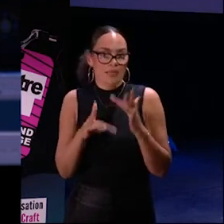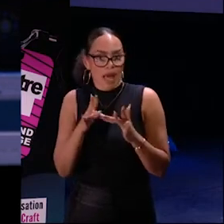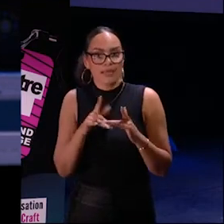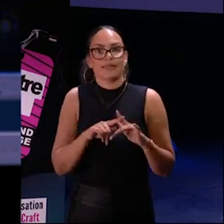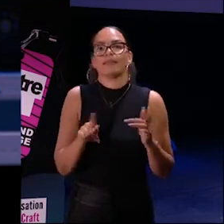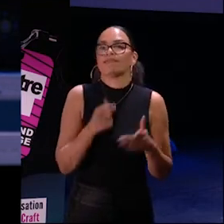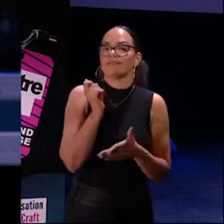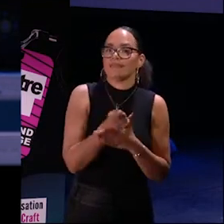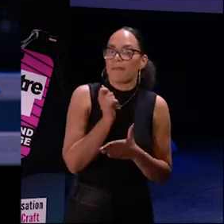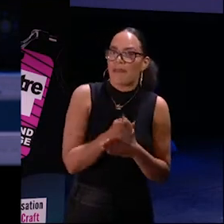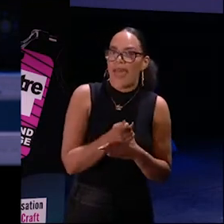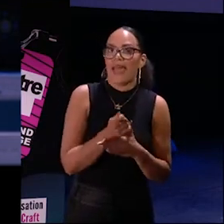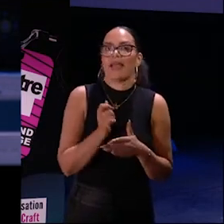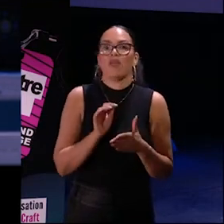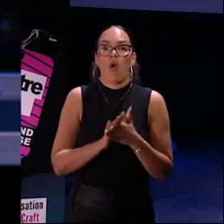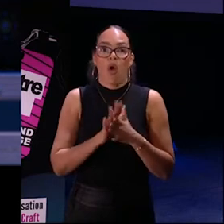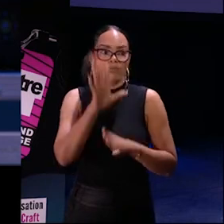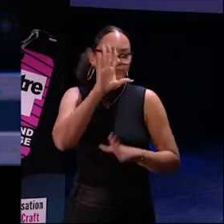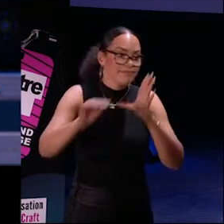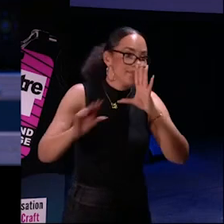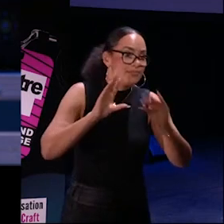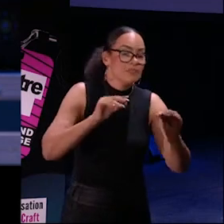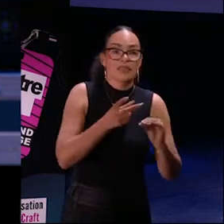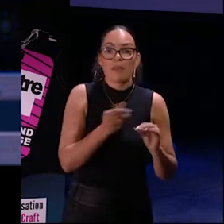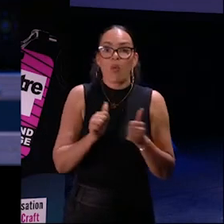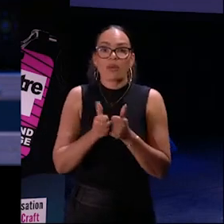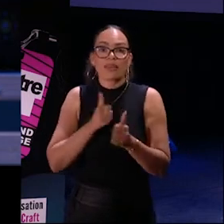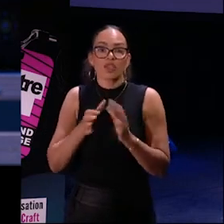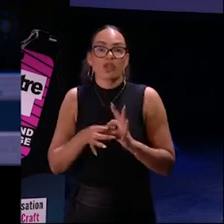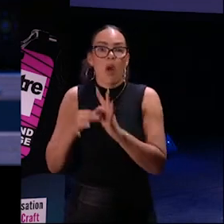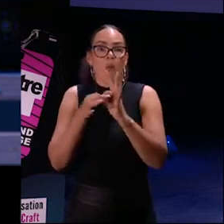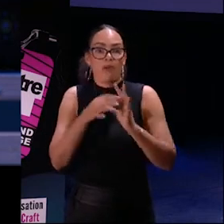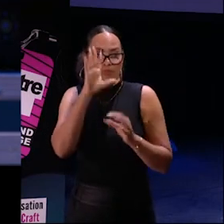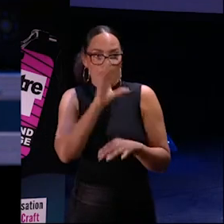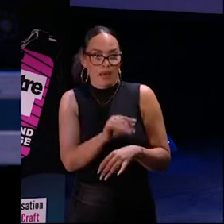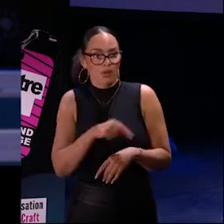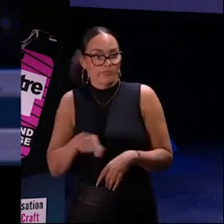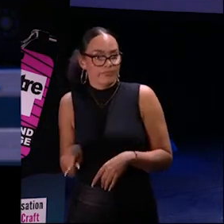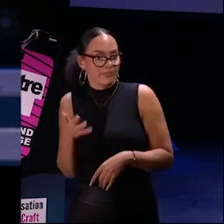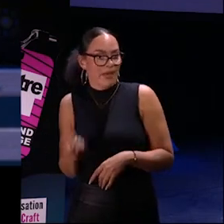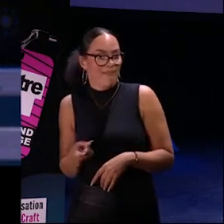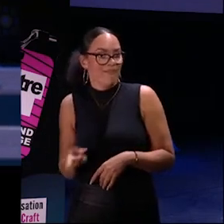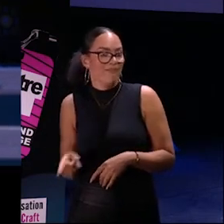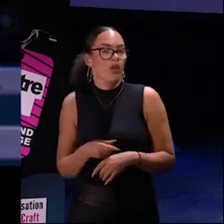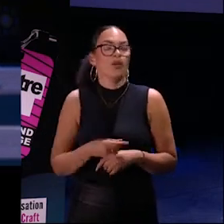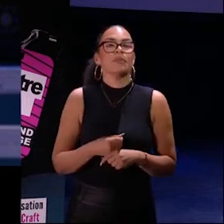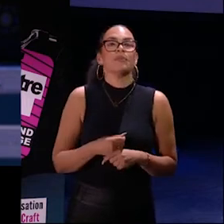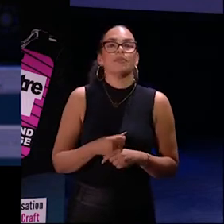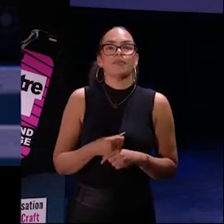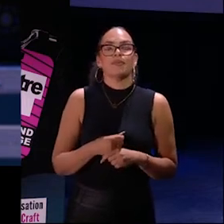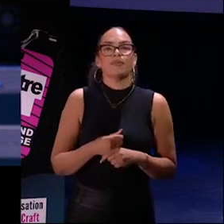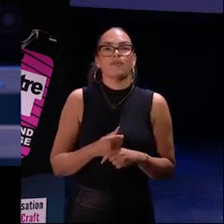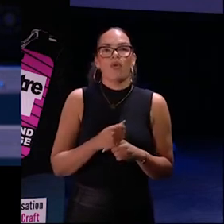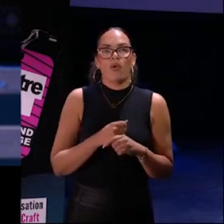eBay, we reach out to informal organisations that we've got. Sustainable Arts West Midlands is in the process of trying to create a